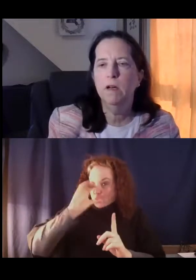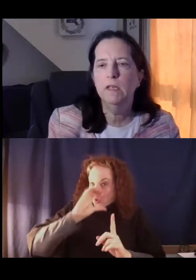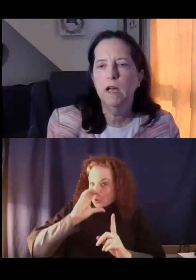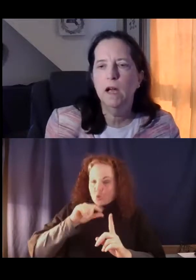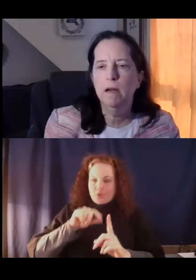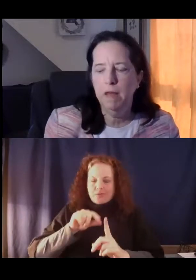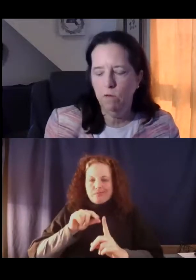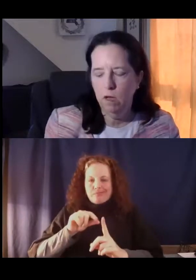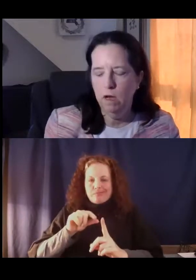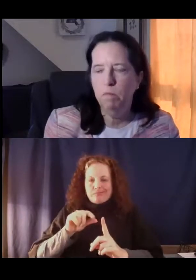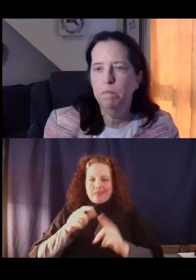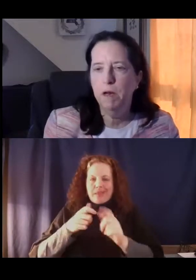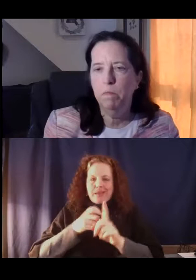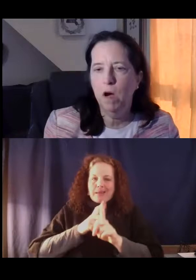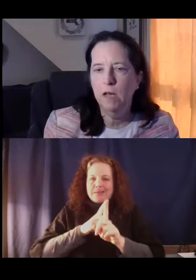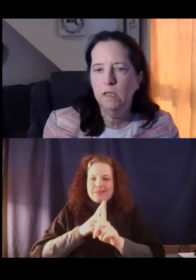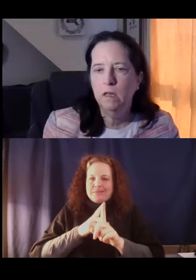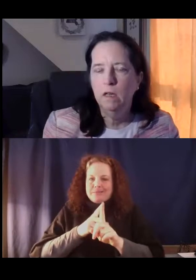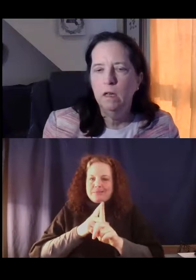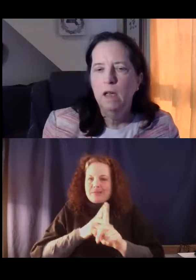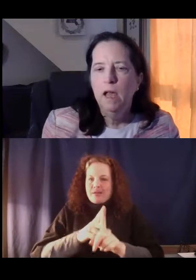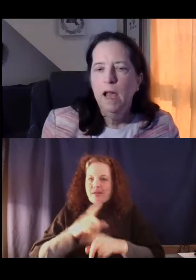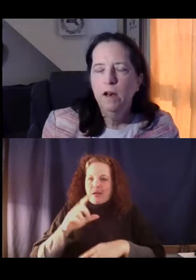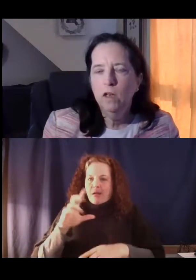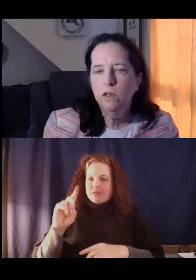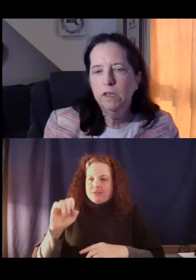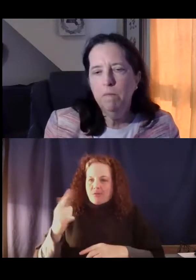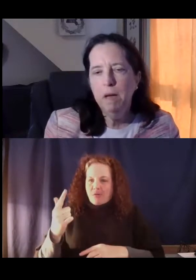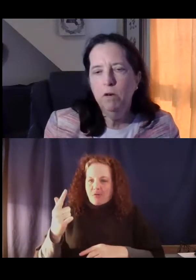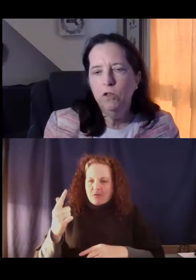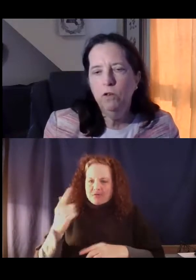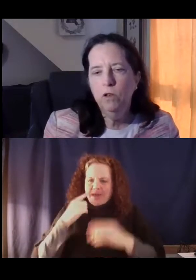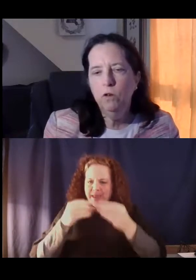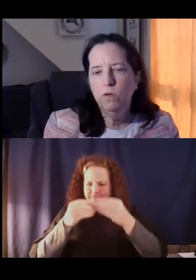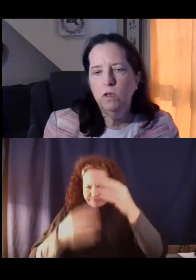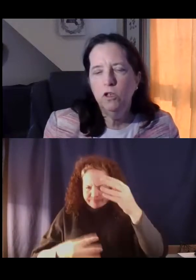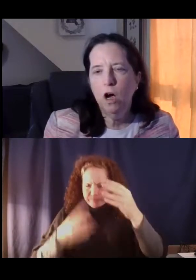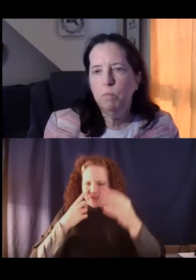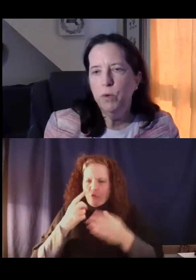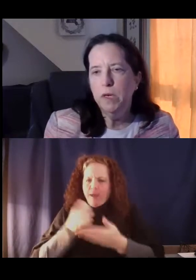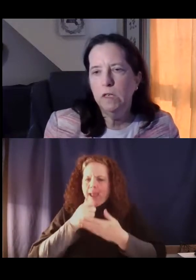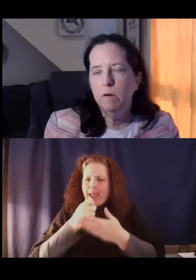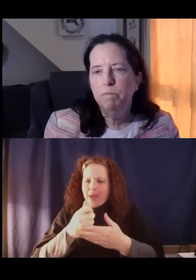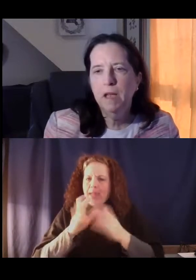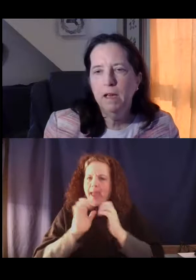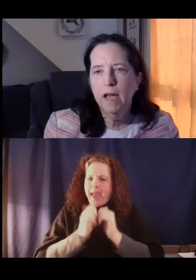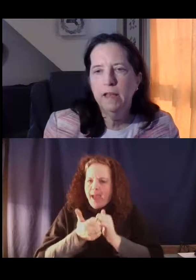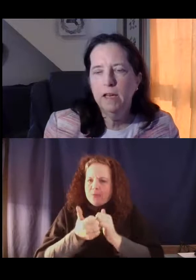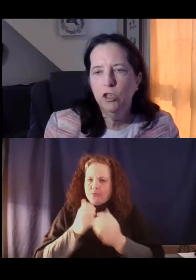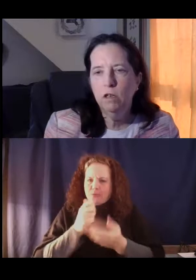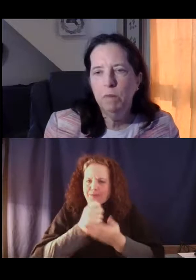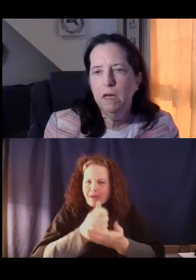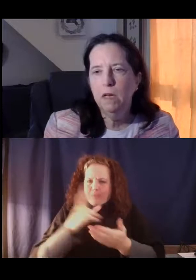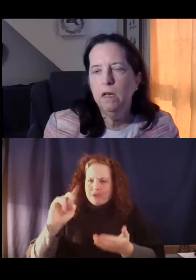long periods of time that will help their paws. And also some people do use dog booties. Again,